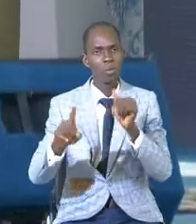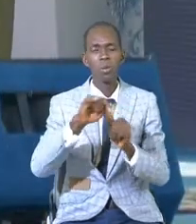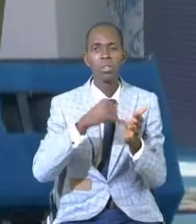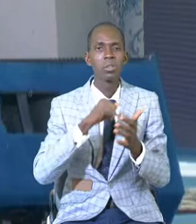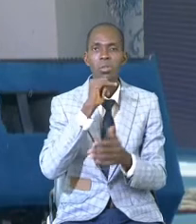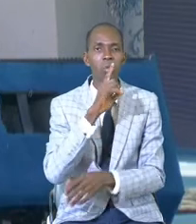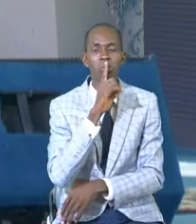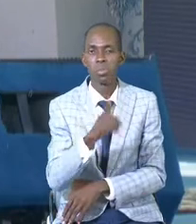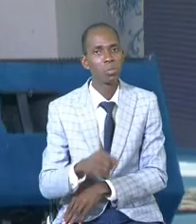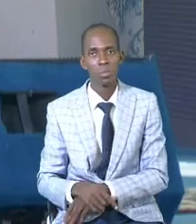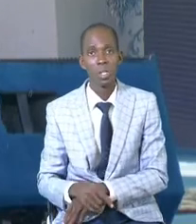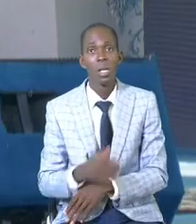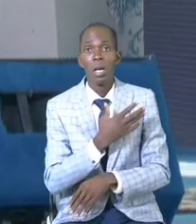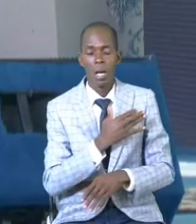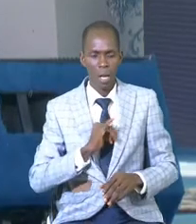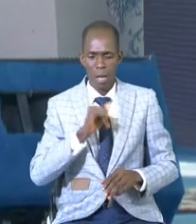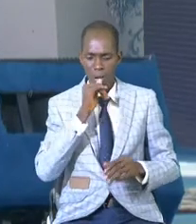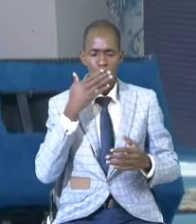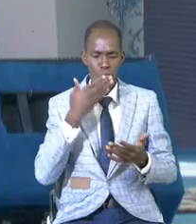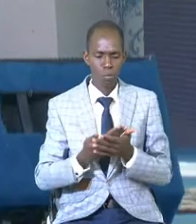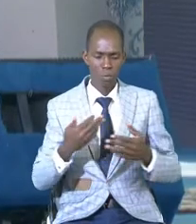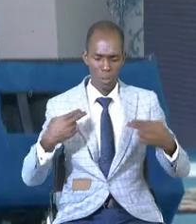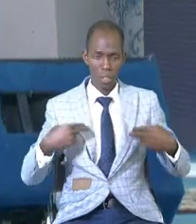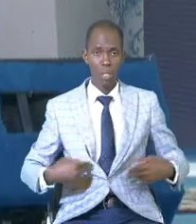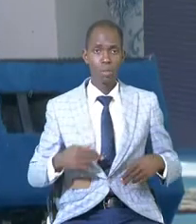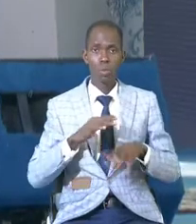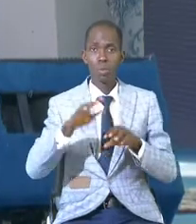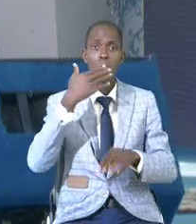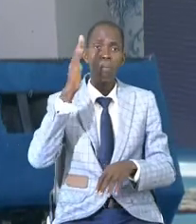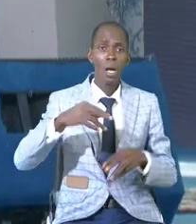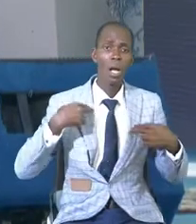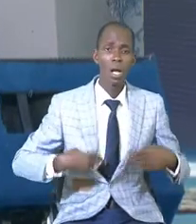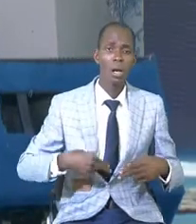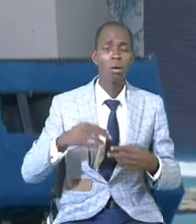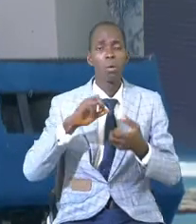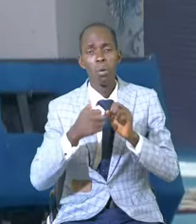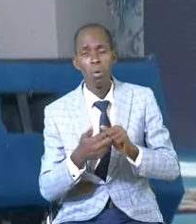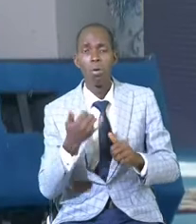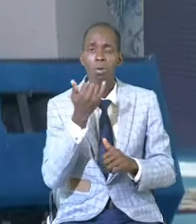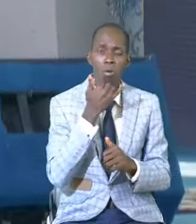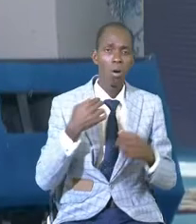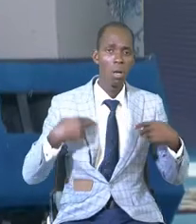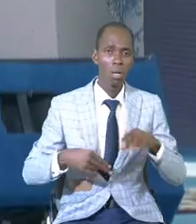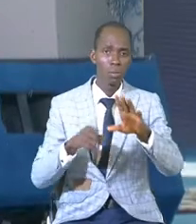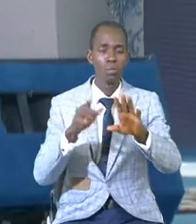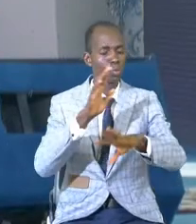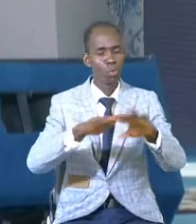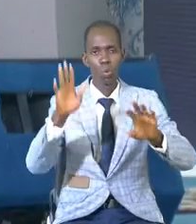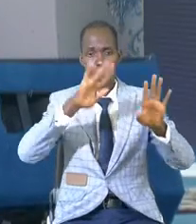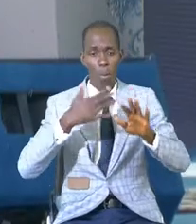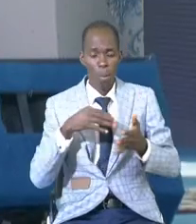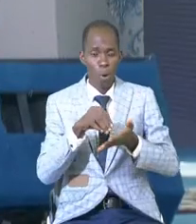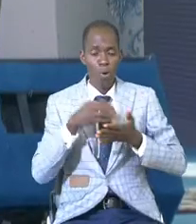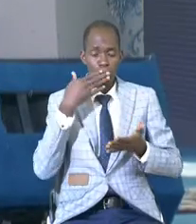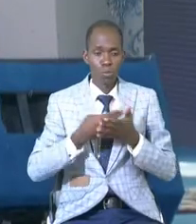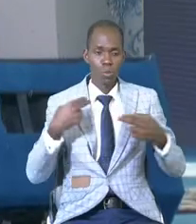That's not true. I'm healthy. Don't worry about your health. You can do whatever you want with your body. My health is sufficient for you. That's